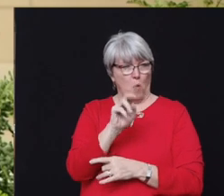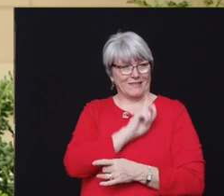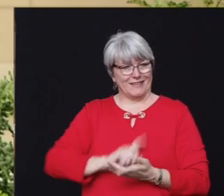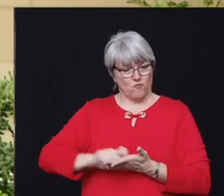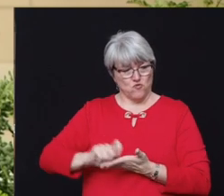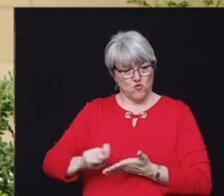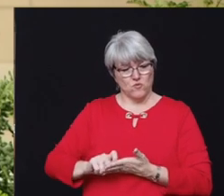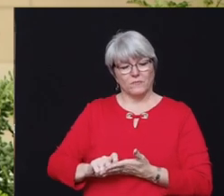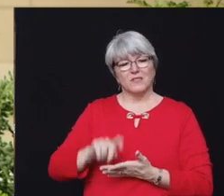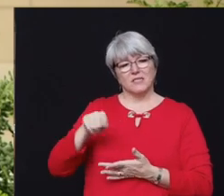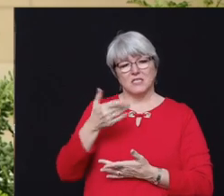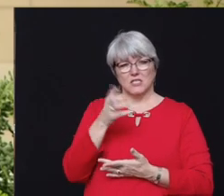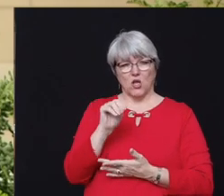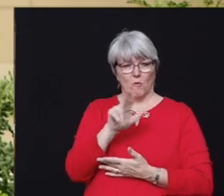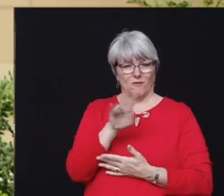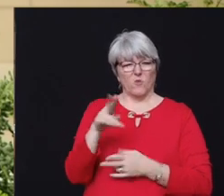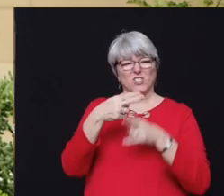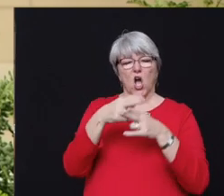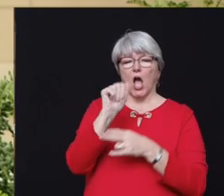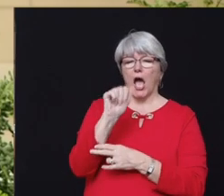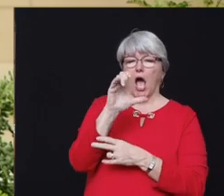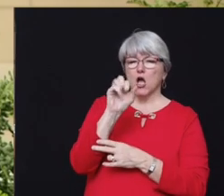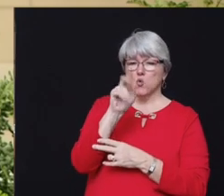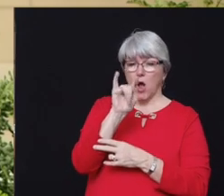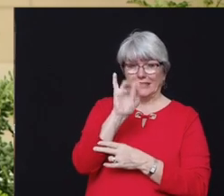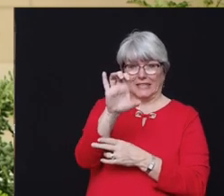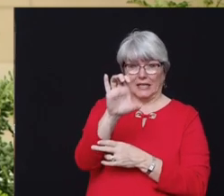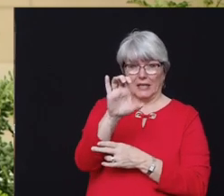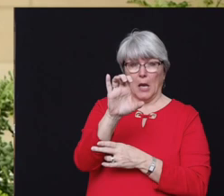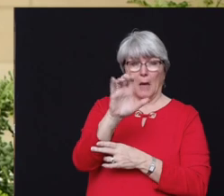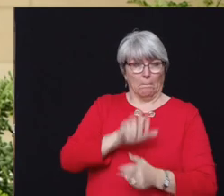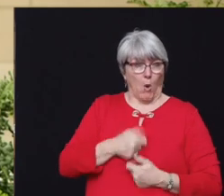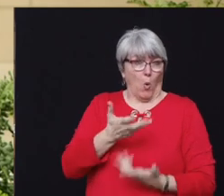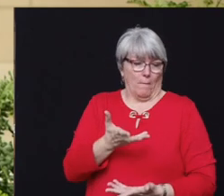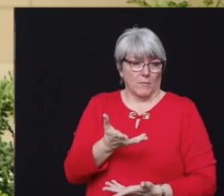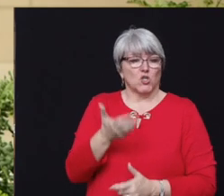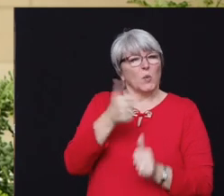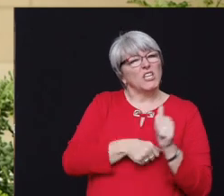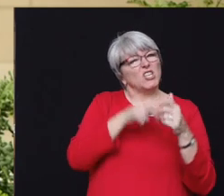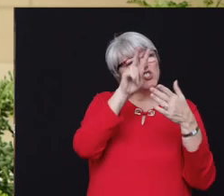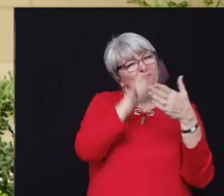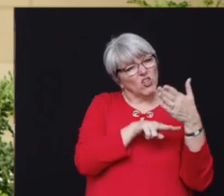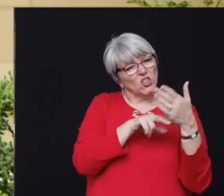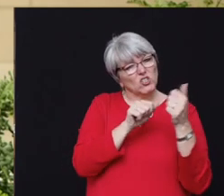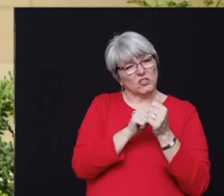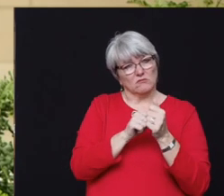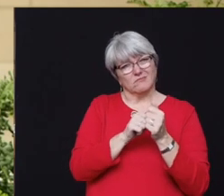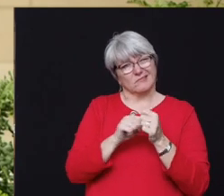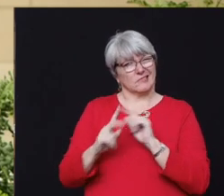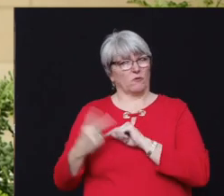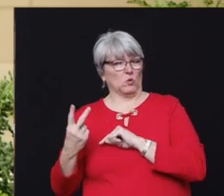Psalm 34 is an acrostic poem. So in this case, each verse, with two